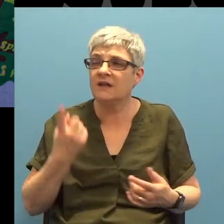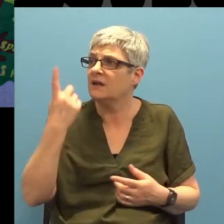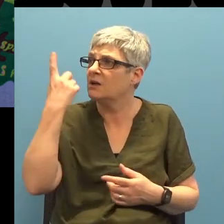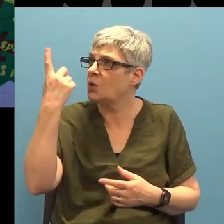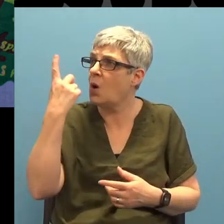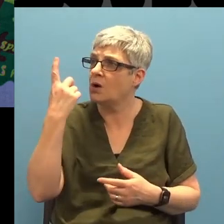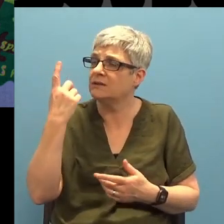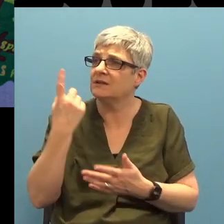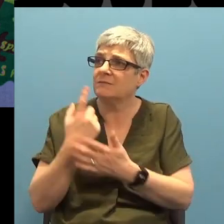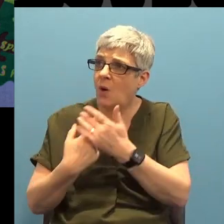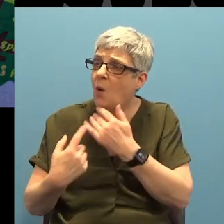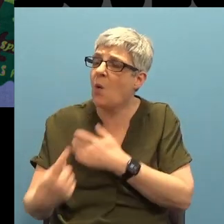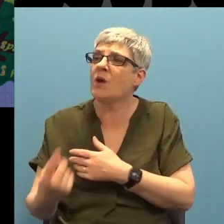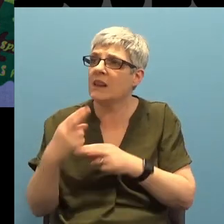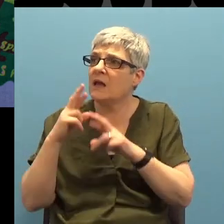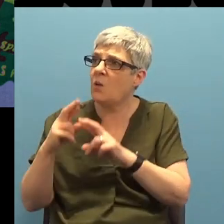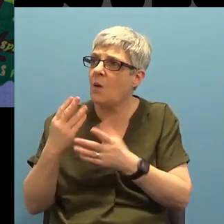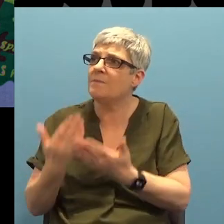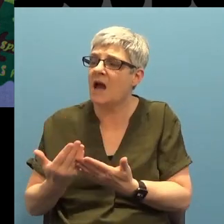my only hope.